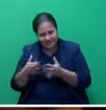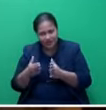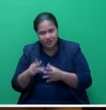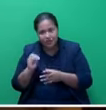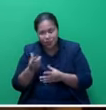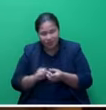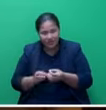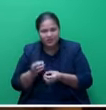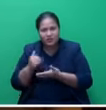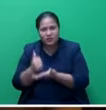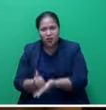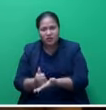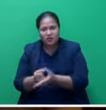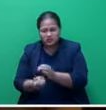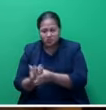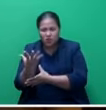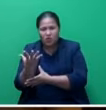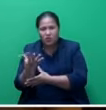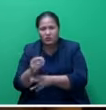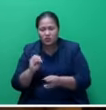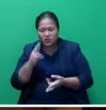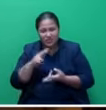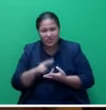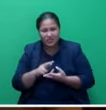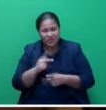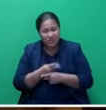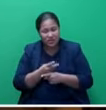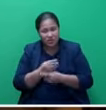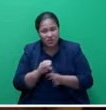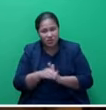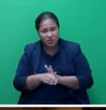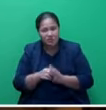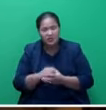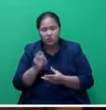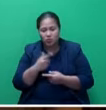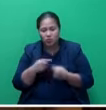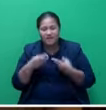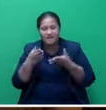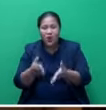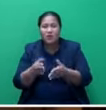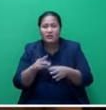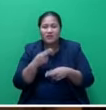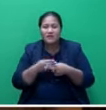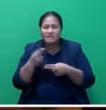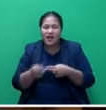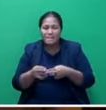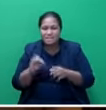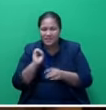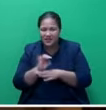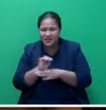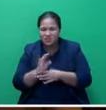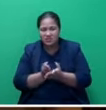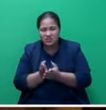yield and reduce production costs, we're focusing on farm advisory services,